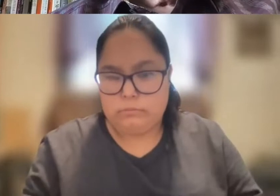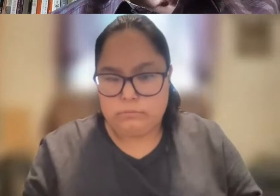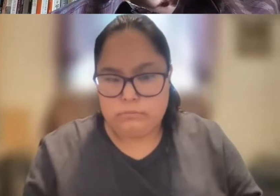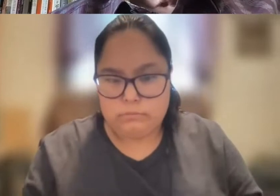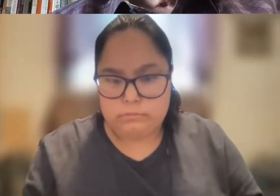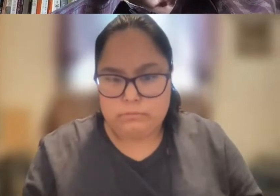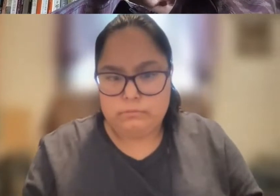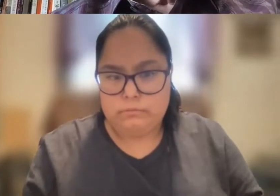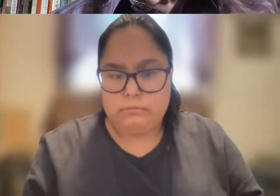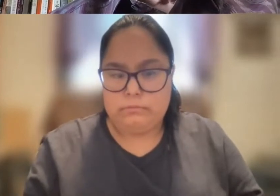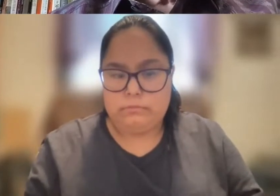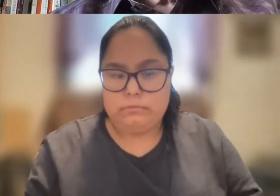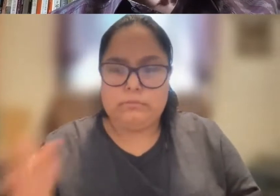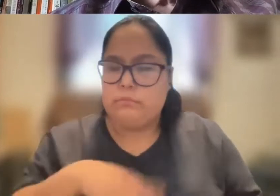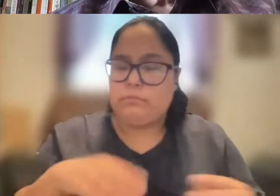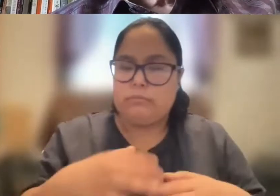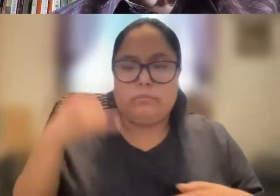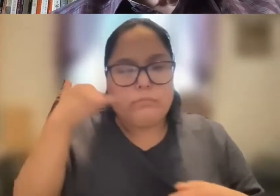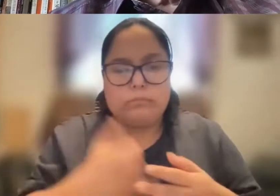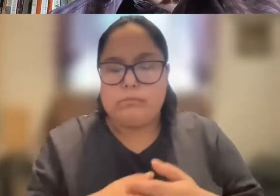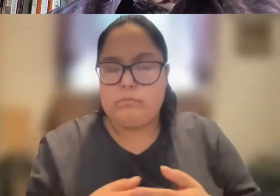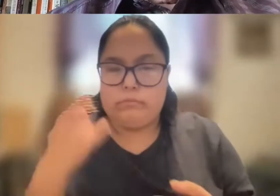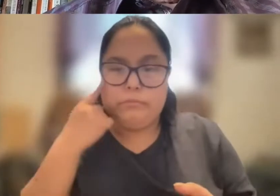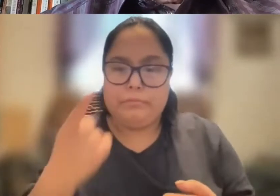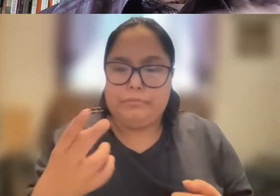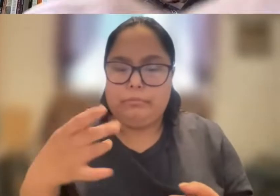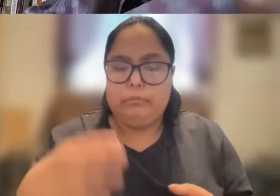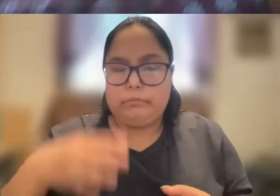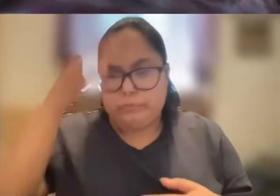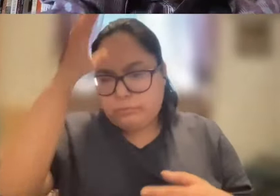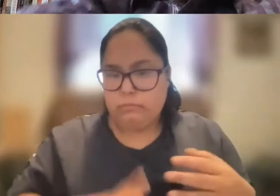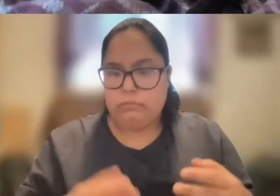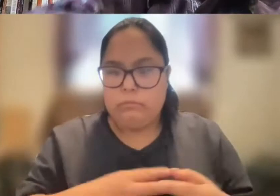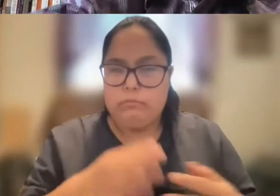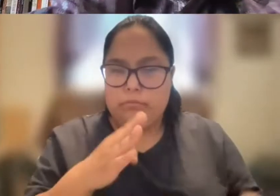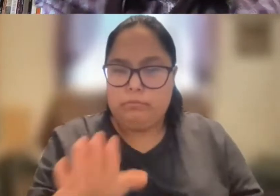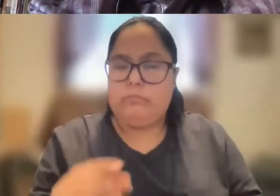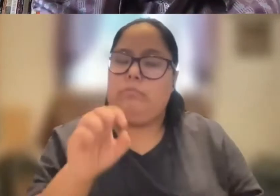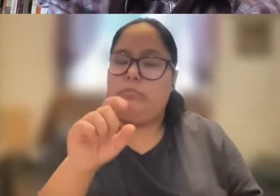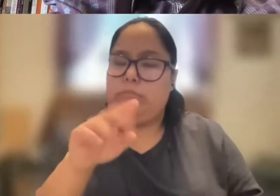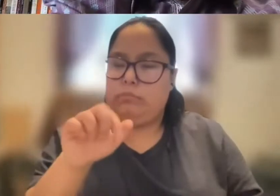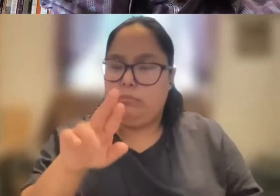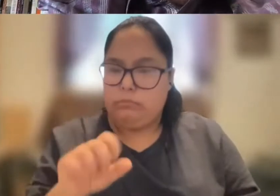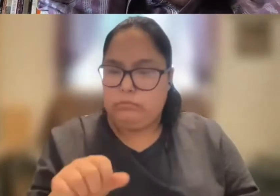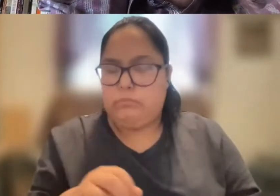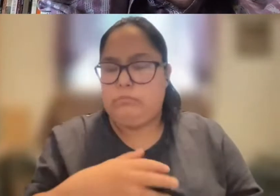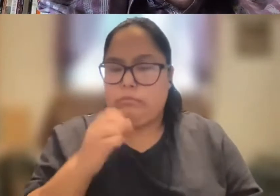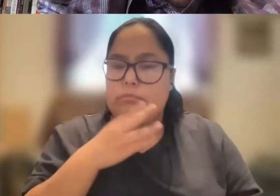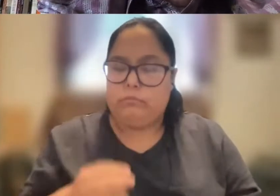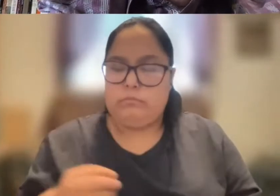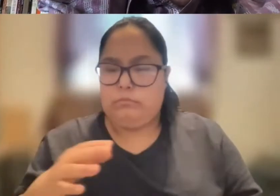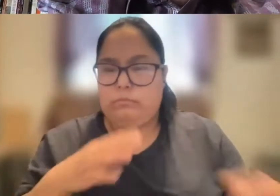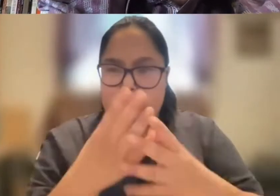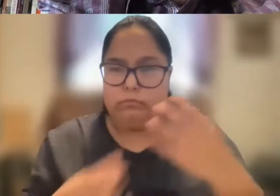The commander of the base in Wainwright called me up to see him, and he said the same thing. You're a disgrace. I don't want you here anymore.